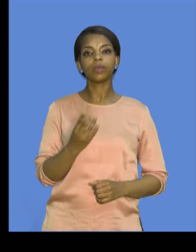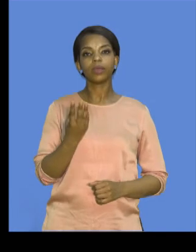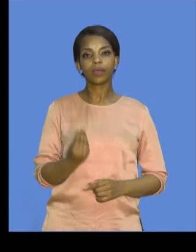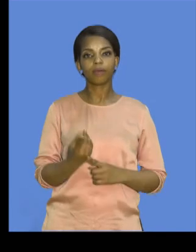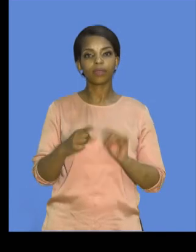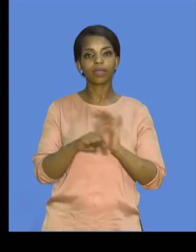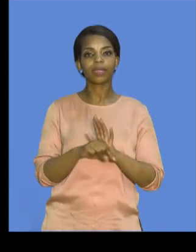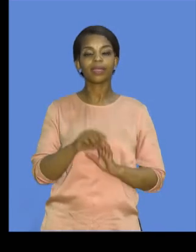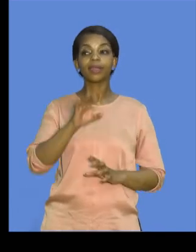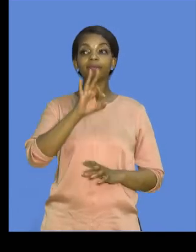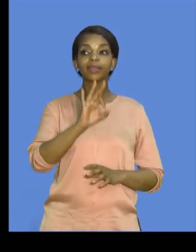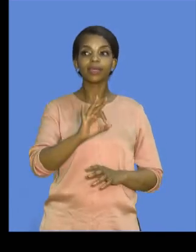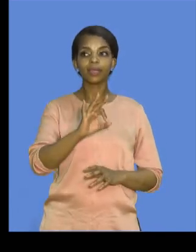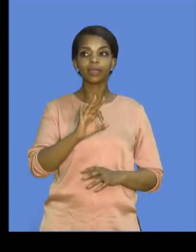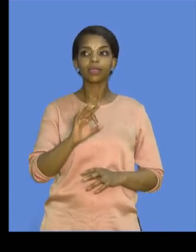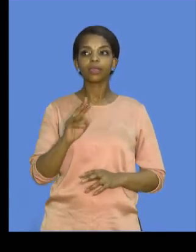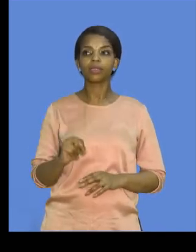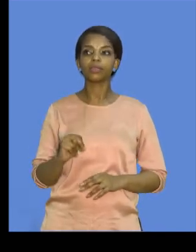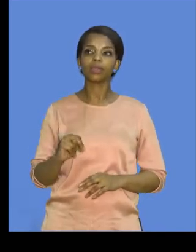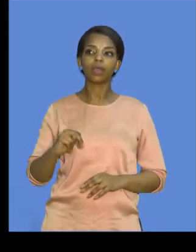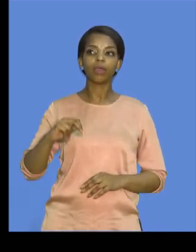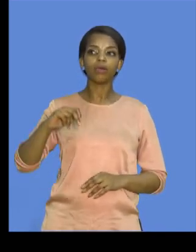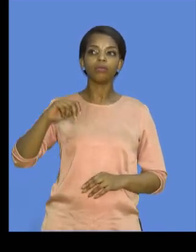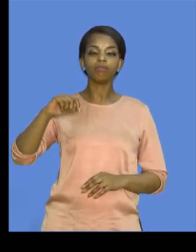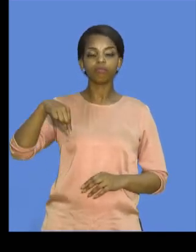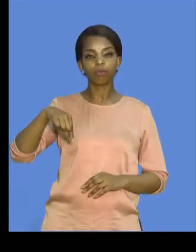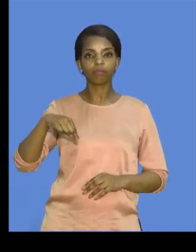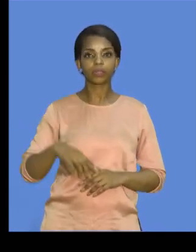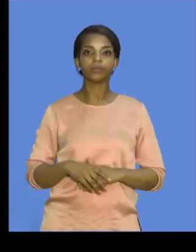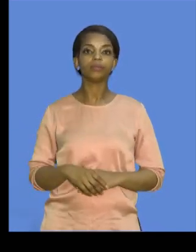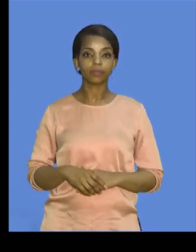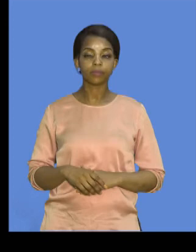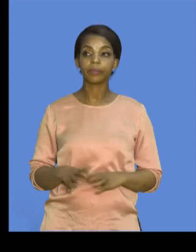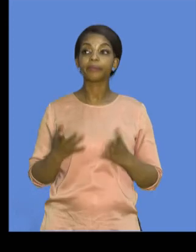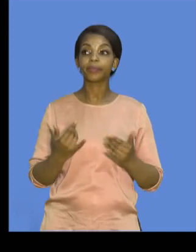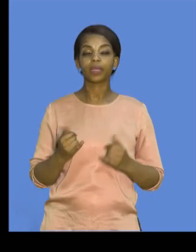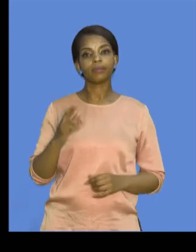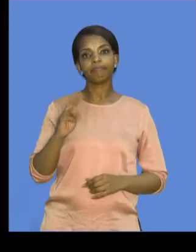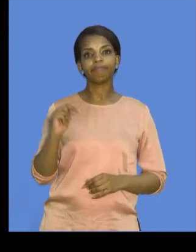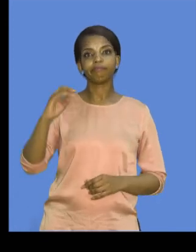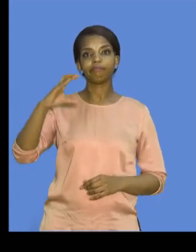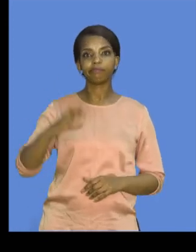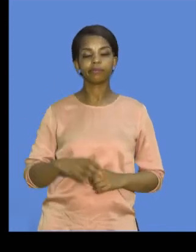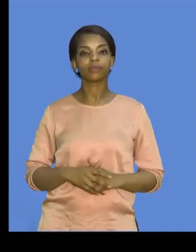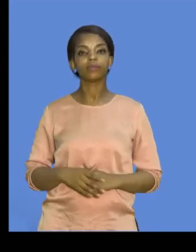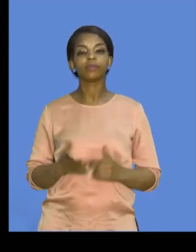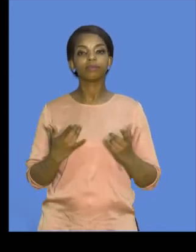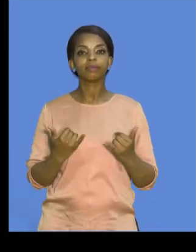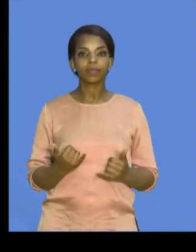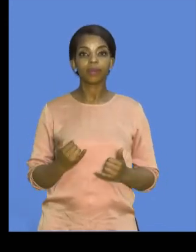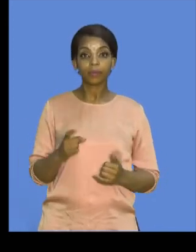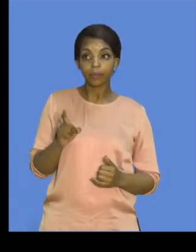3 nanocoulombs, okay? So the net charge is still the same, but the charge has now